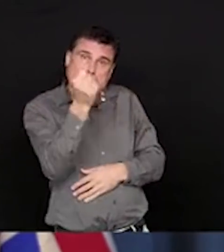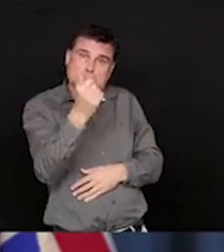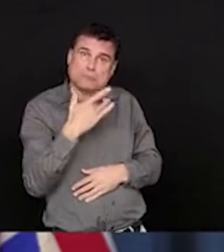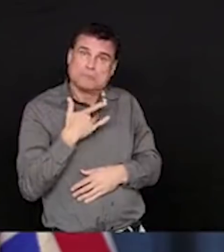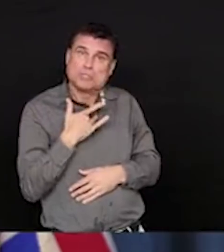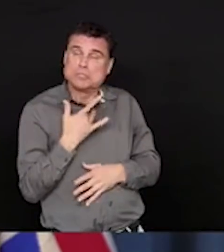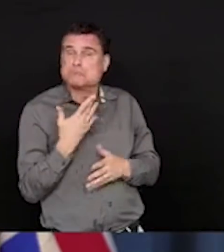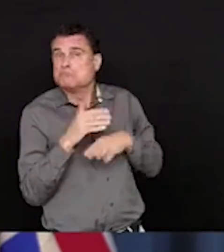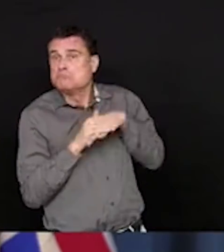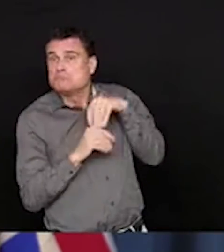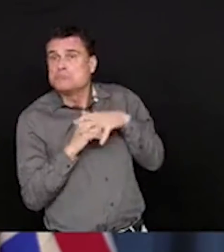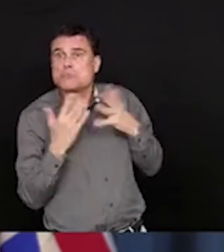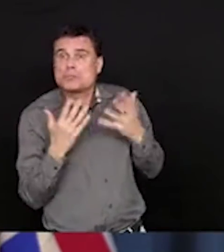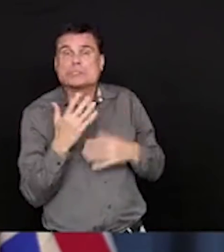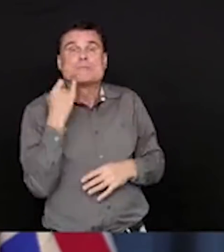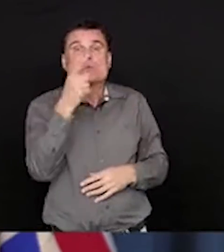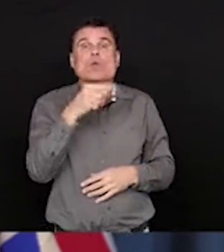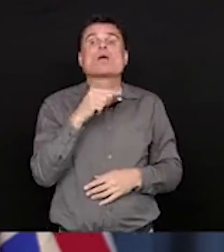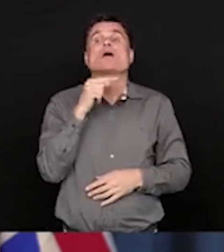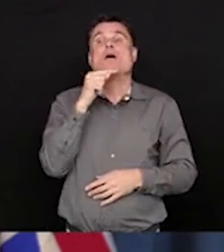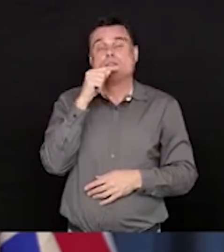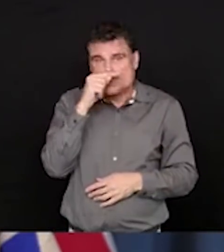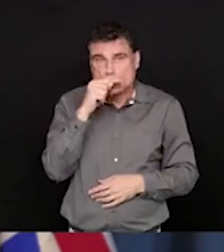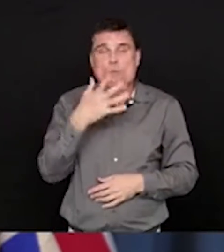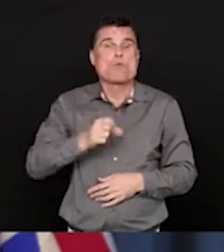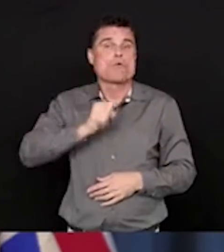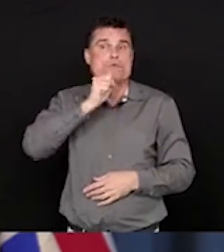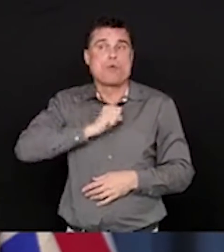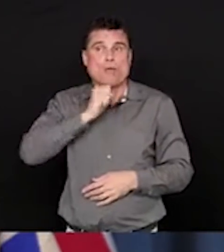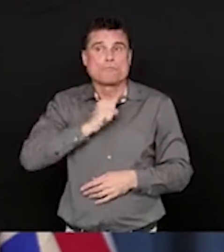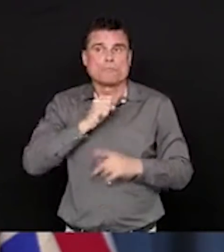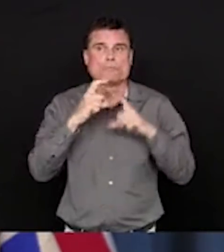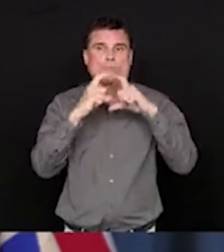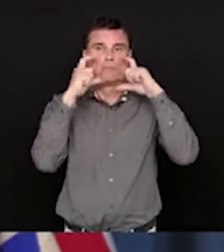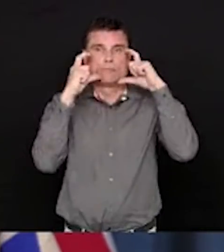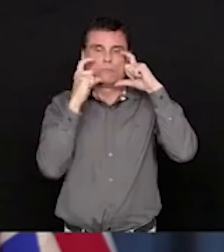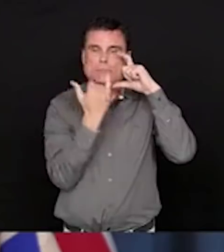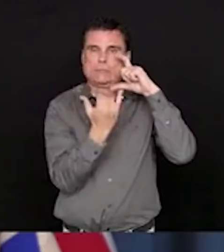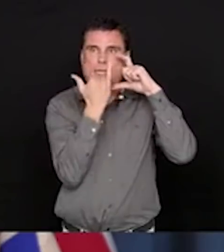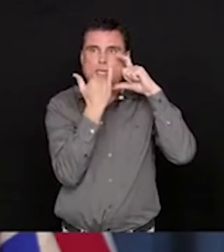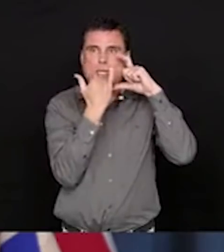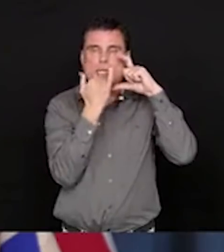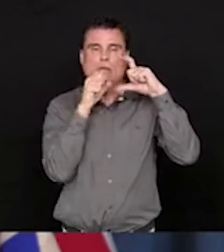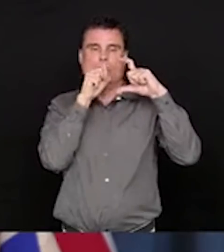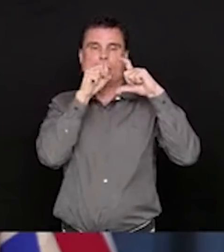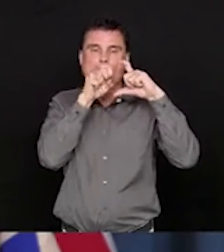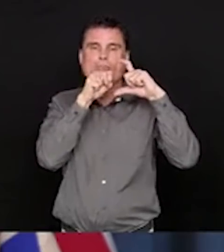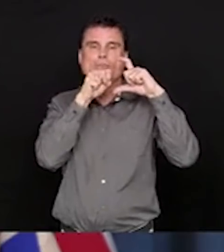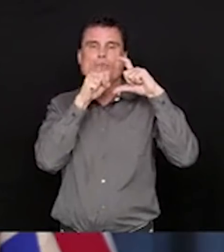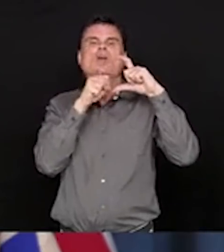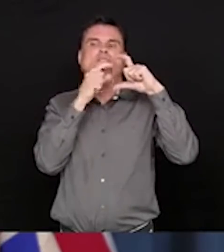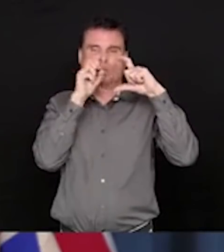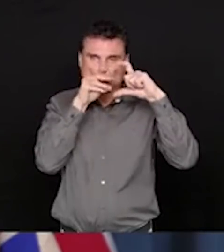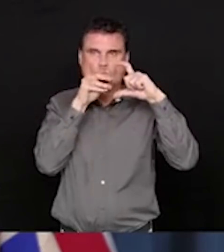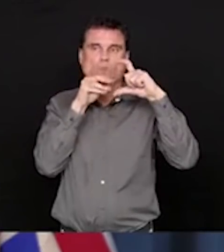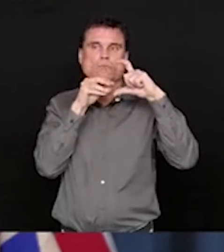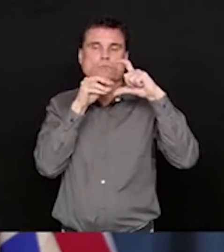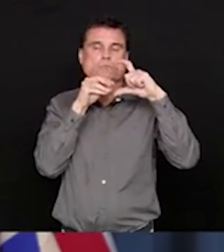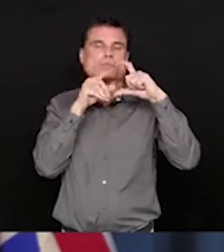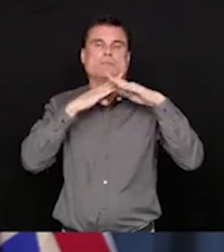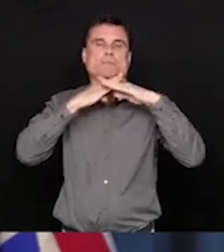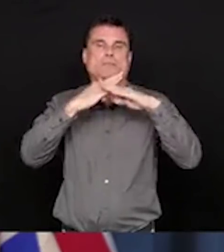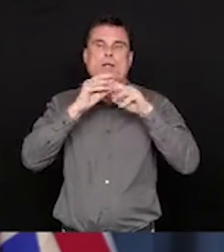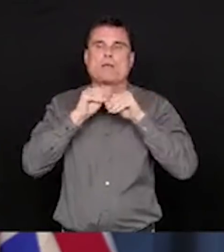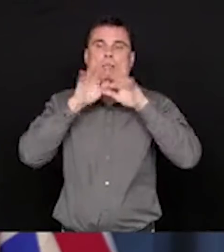not in the air or in the on surfaces around you. It's not an alternative to the things that we